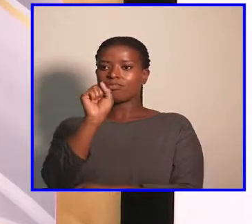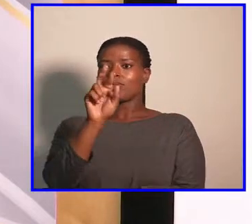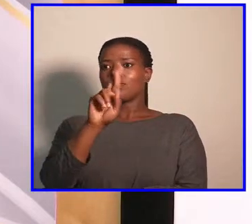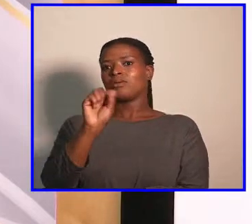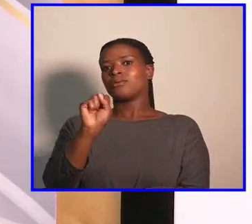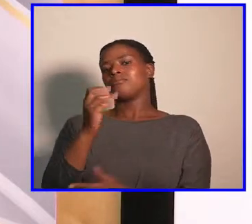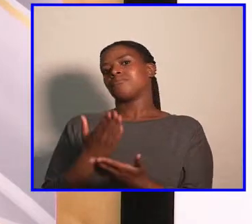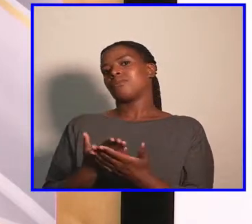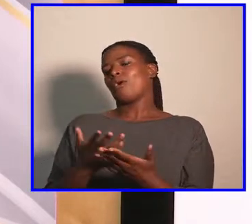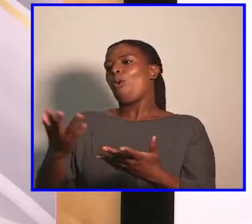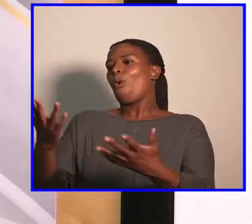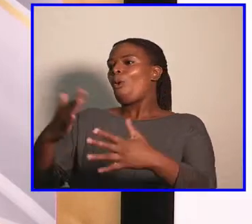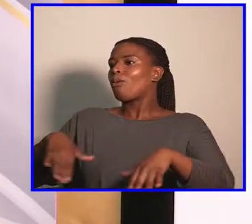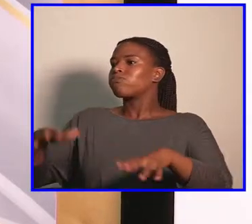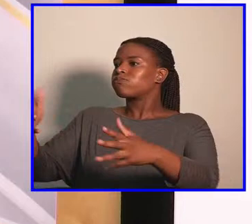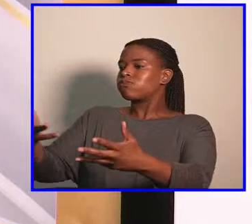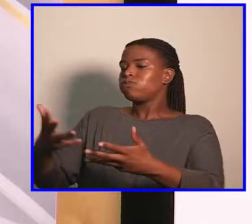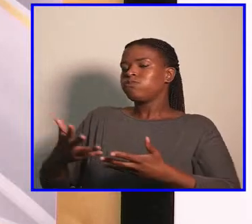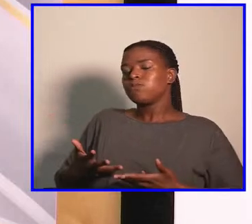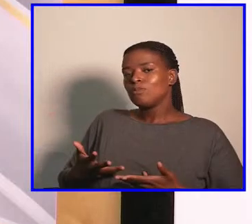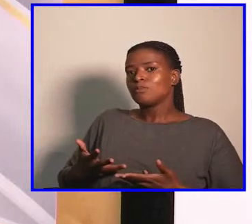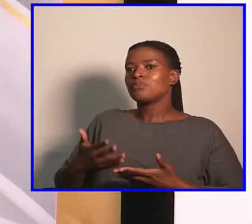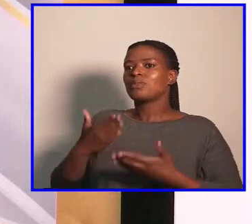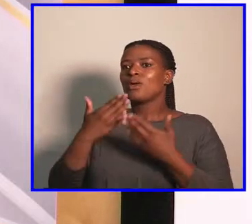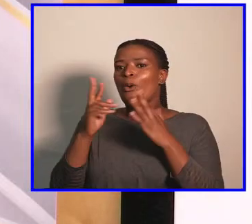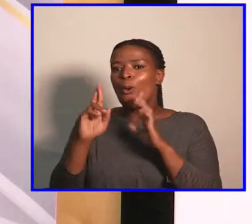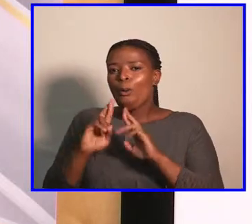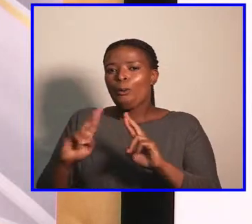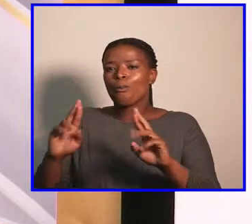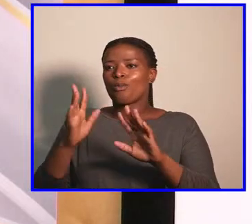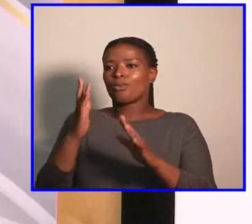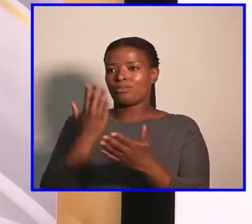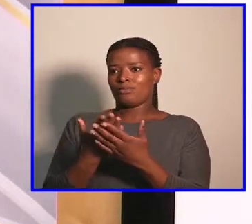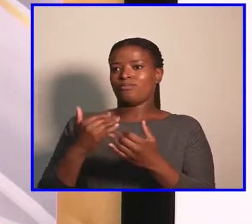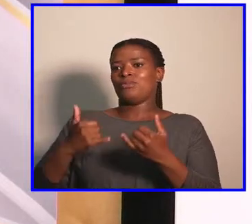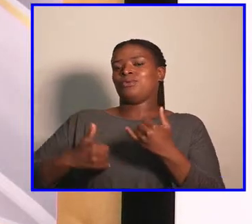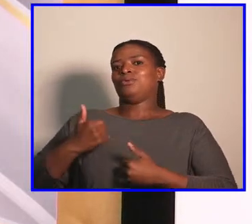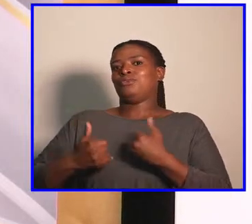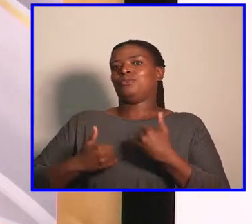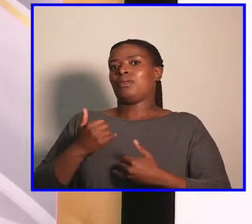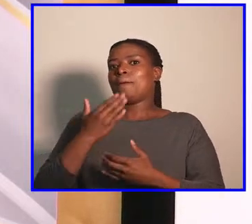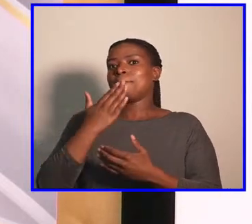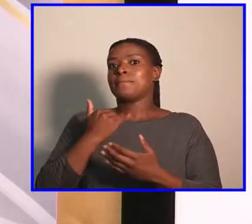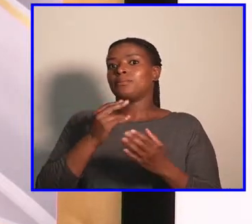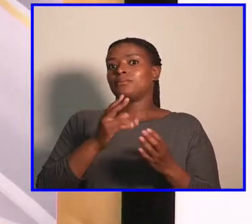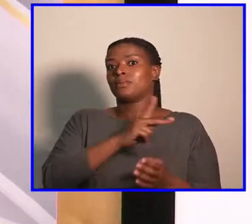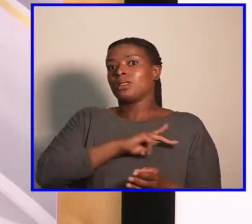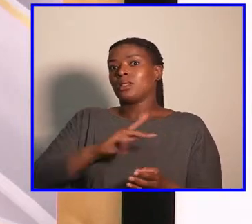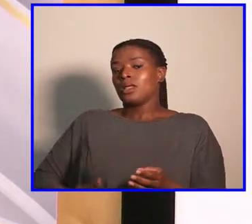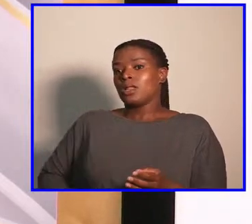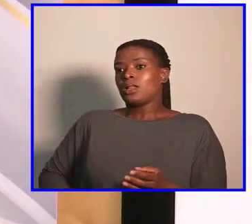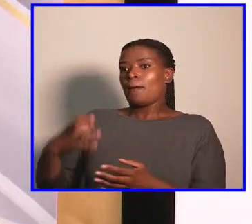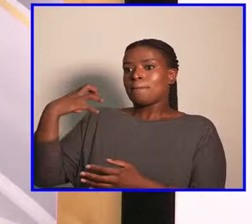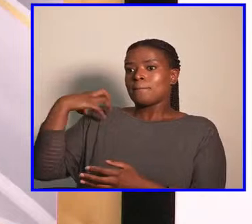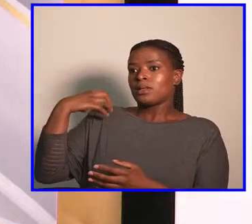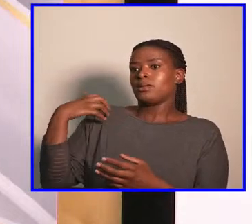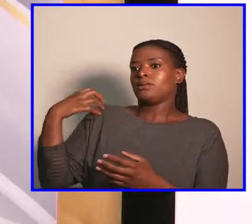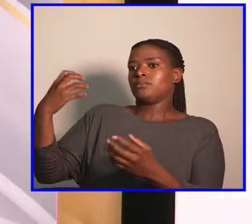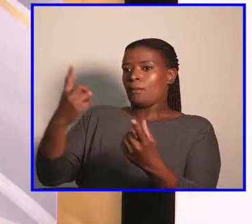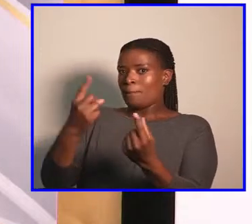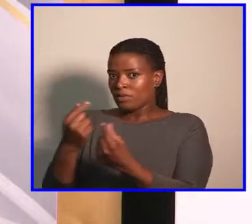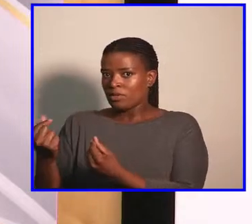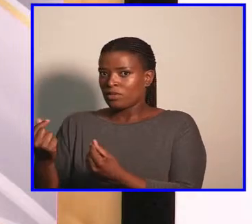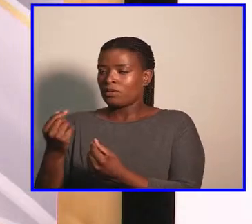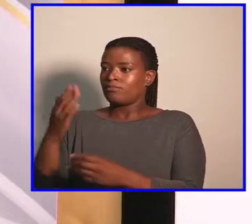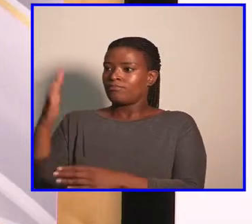you and hope you enjoy these this morning with us. Mr. President, our Minister of Finance is flying